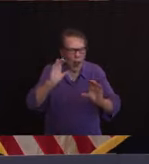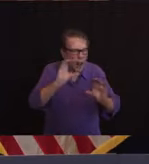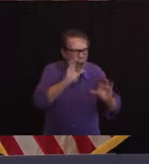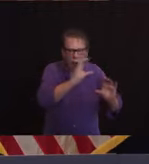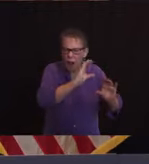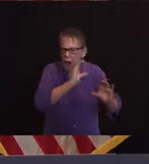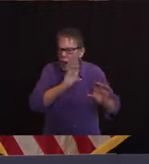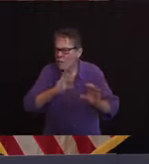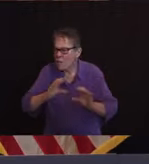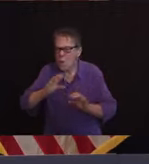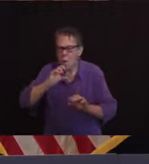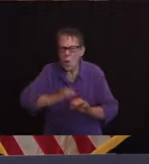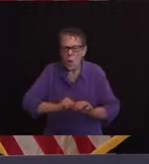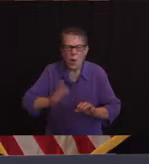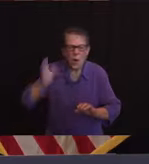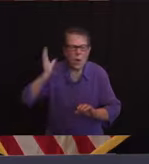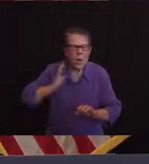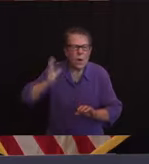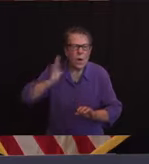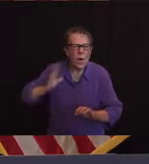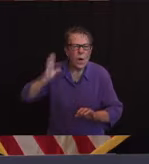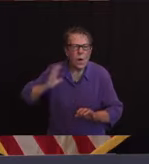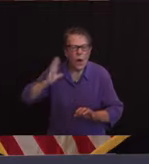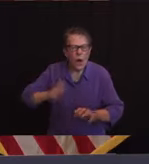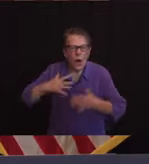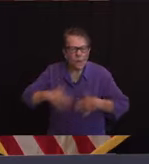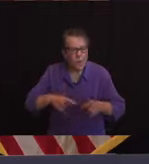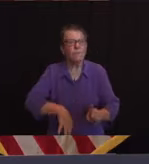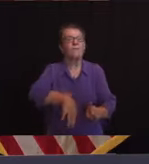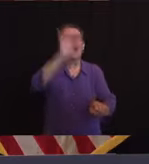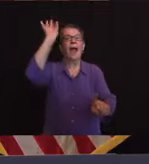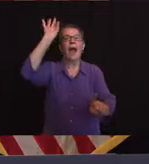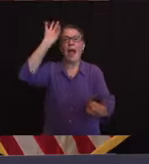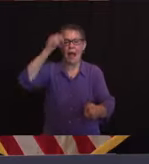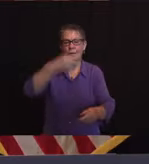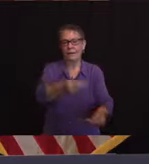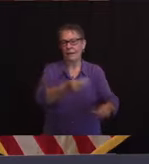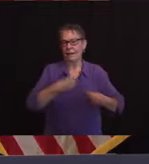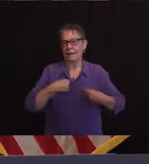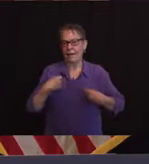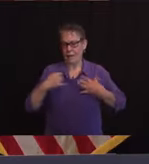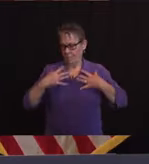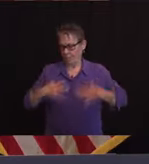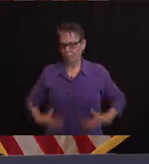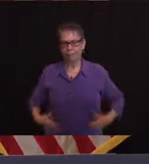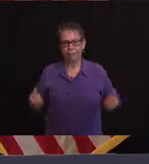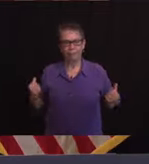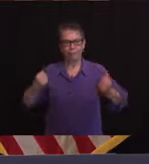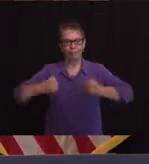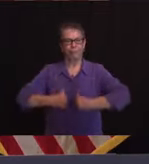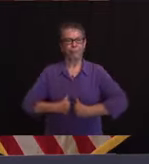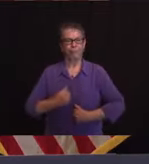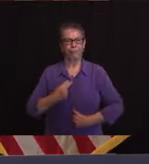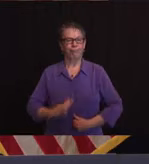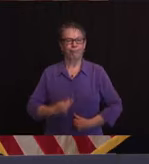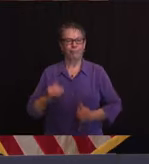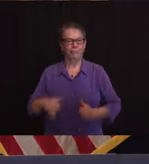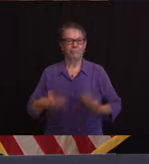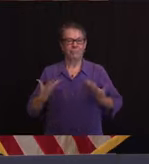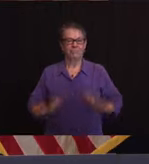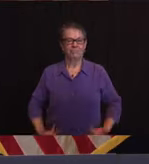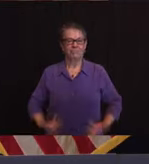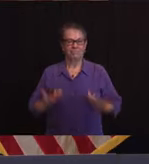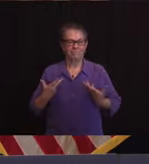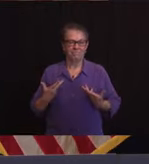Colonel Schwarzkopf had worn. So a pretty special day, and I thank you for doing the proclamation and the legislature for the resolution this